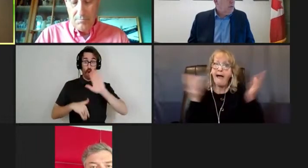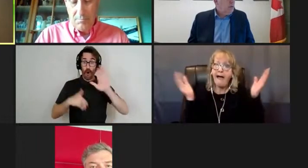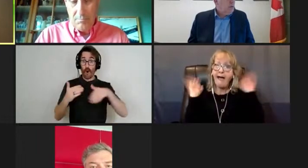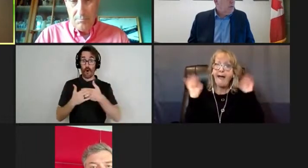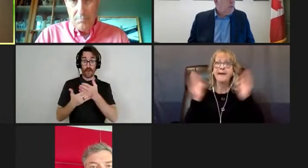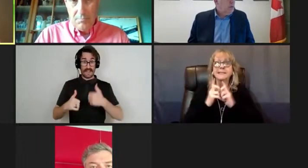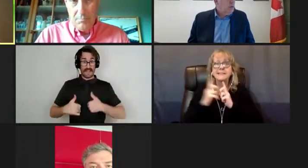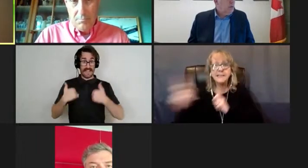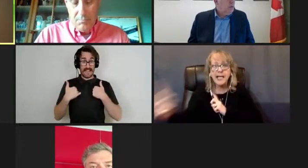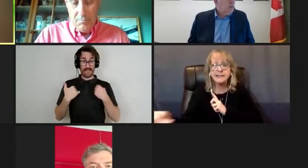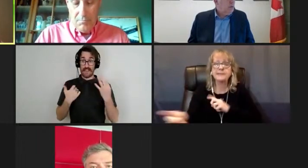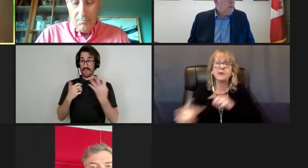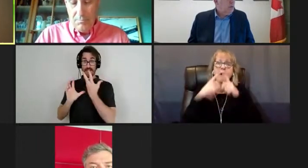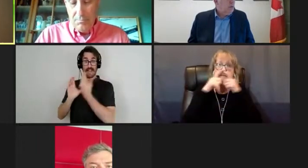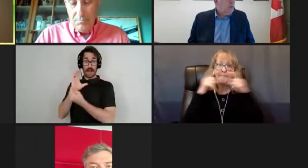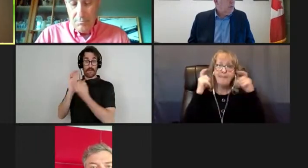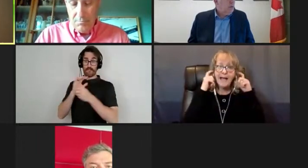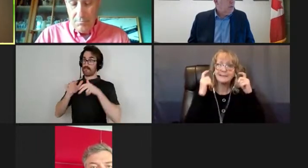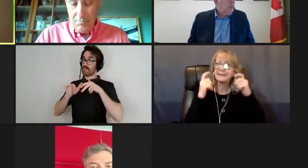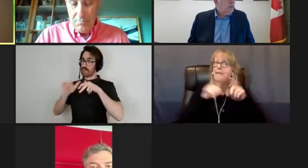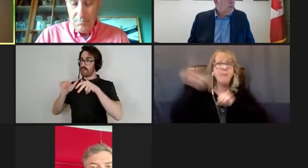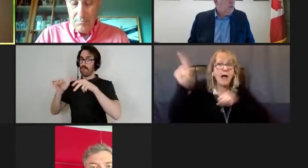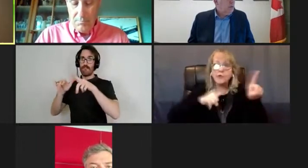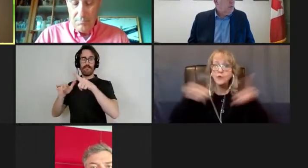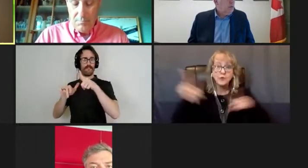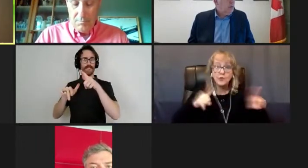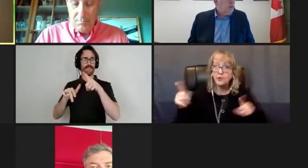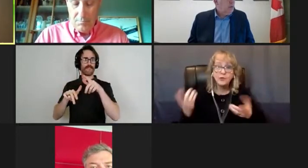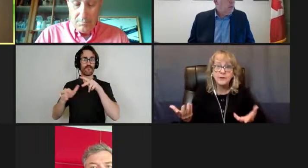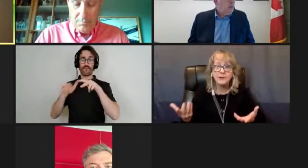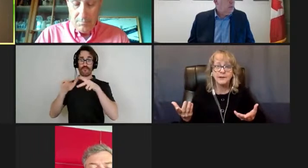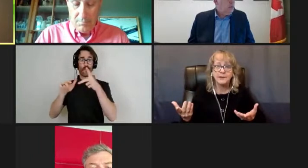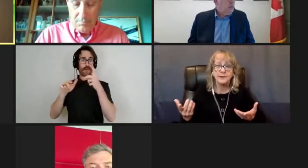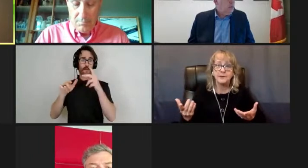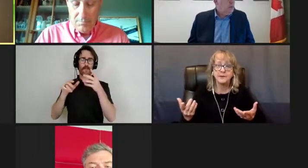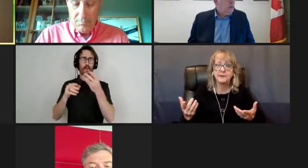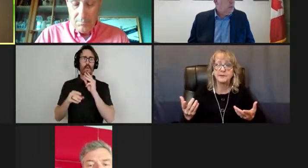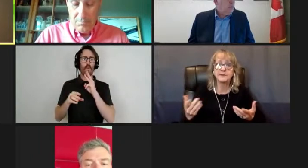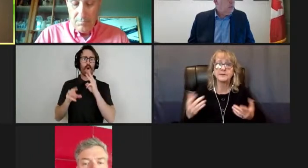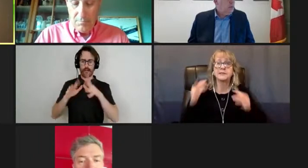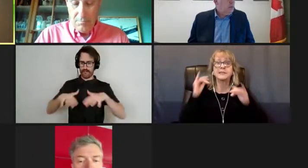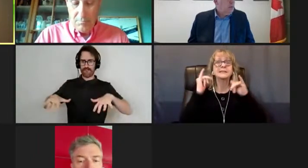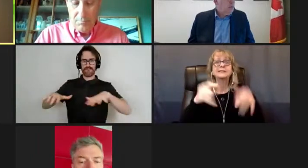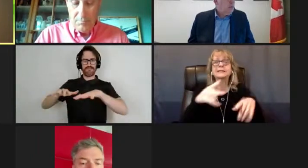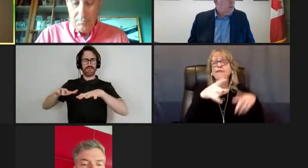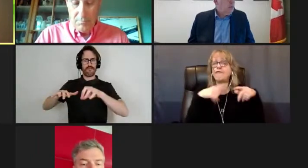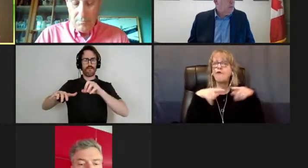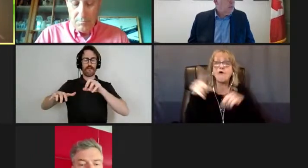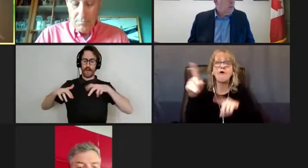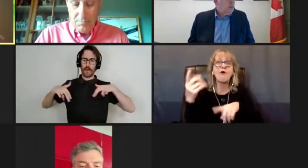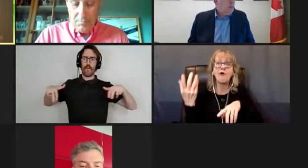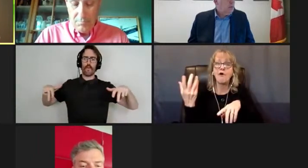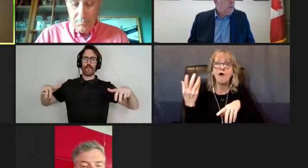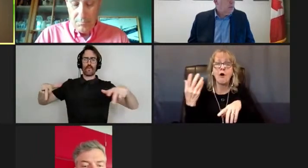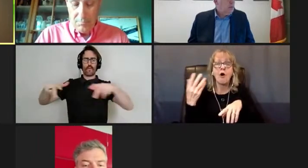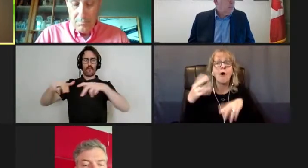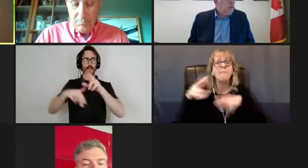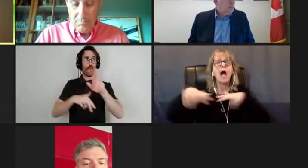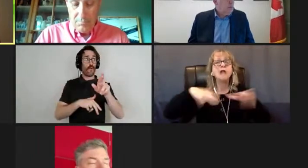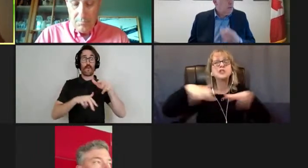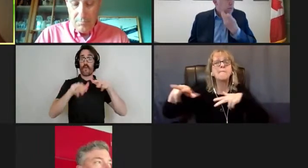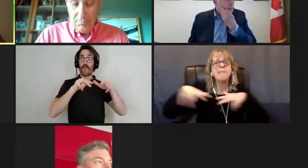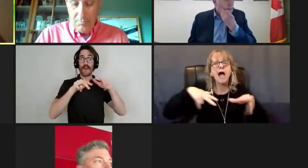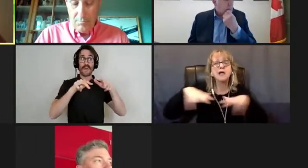you know, walking around the drainage pond in a suburb, or, you know, walking